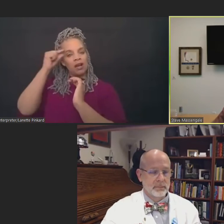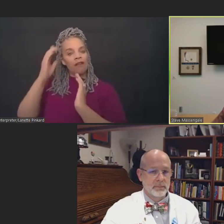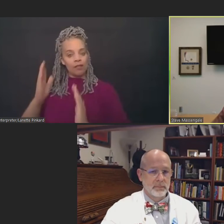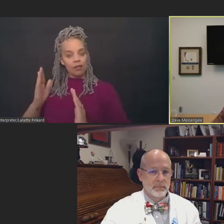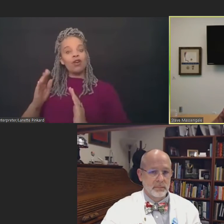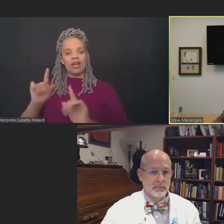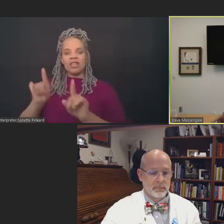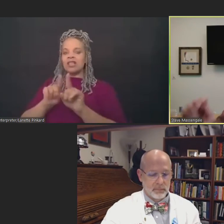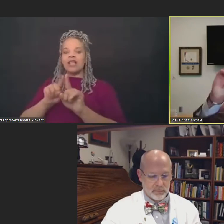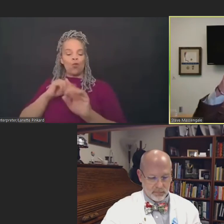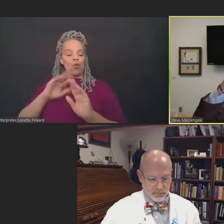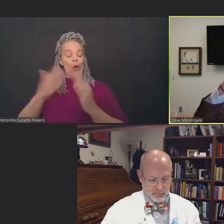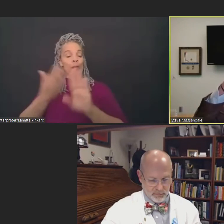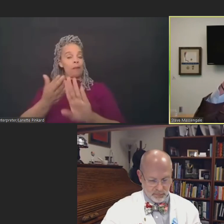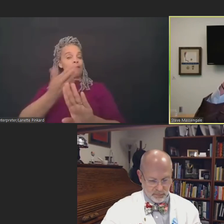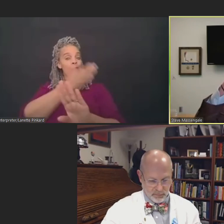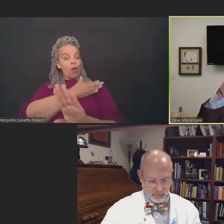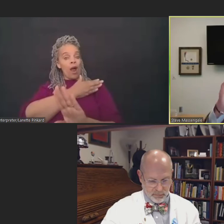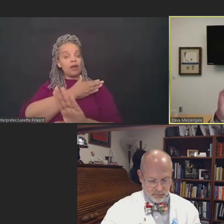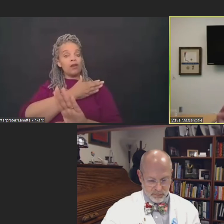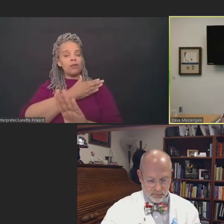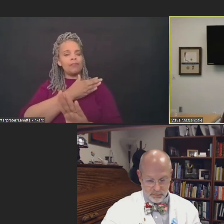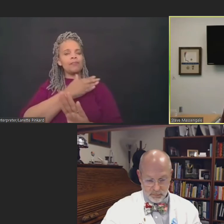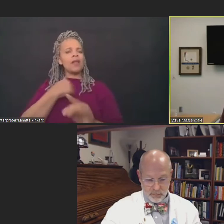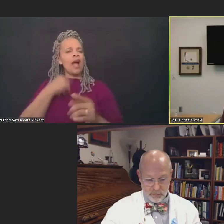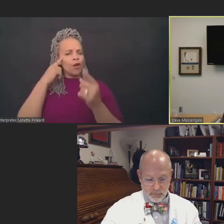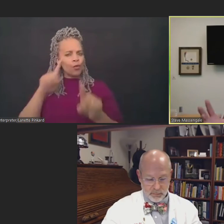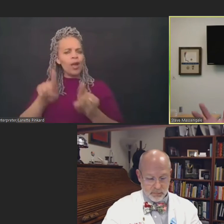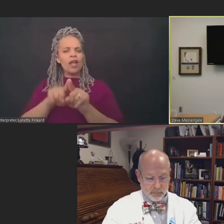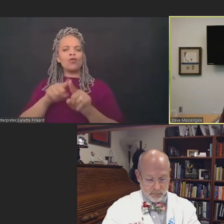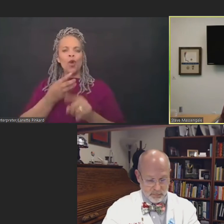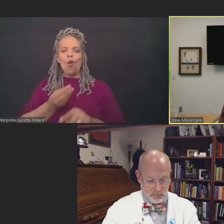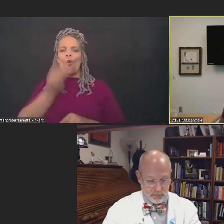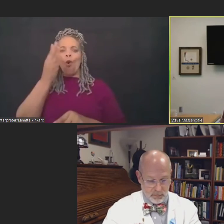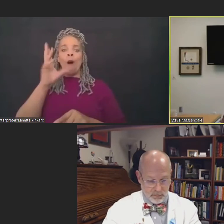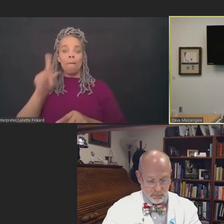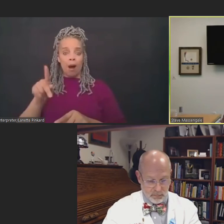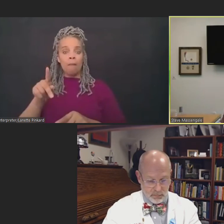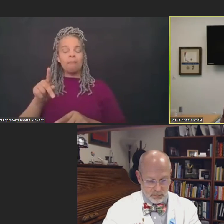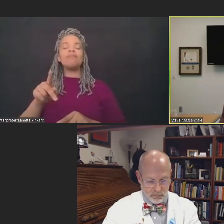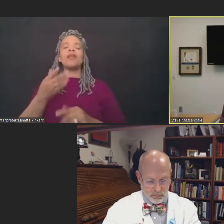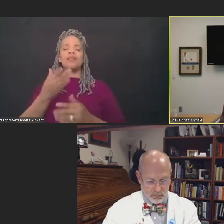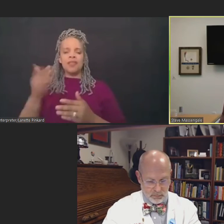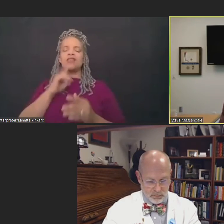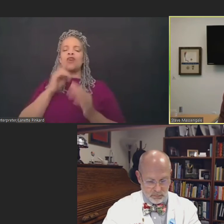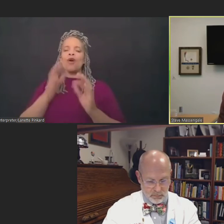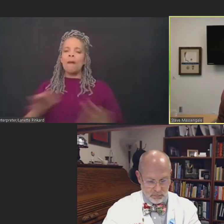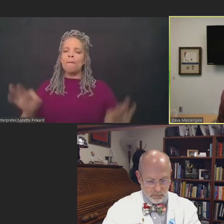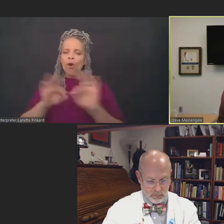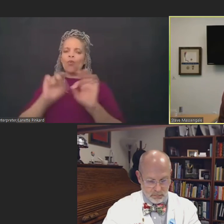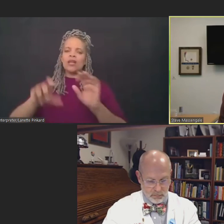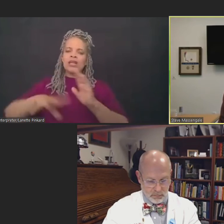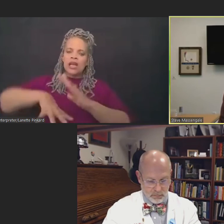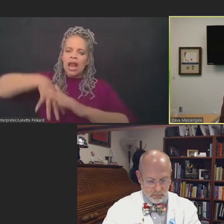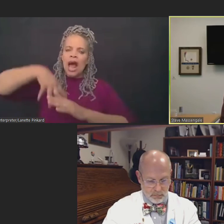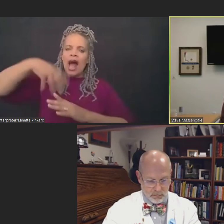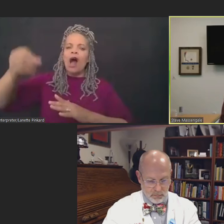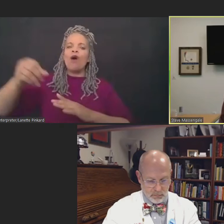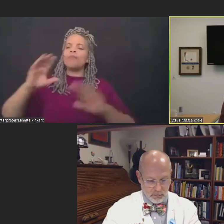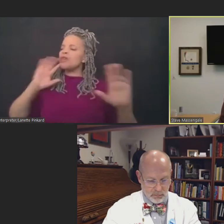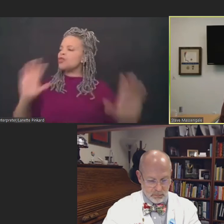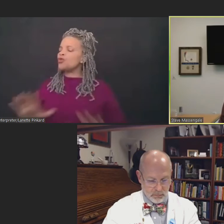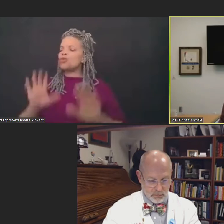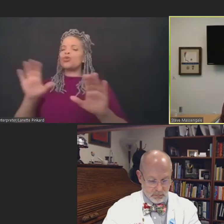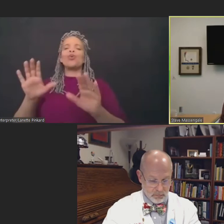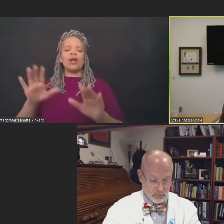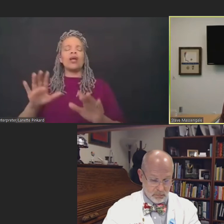prior. And I agree, as we warm up, there's things that are important that we need to get out and be doing, and we can do